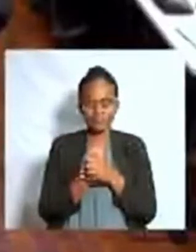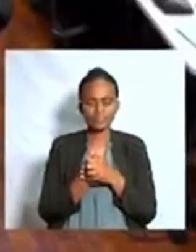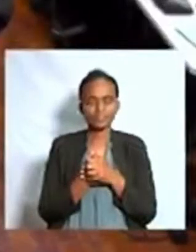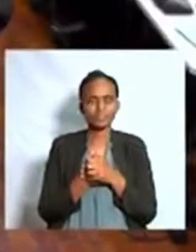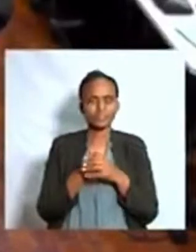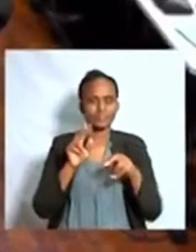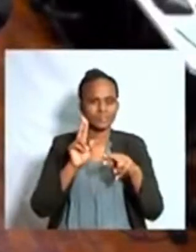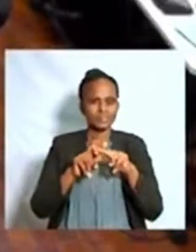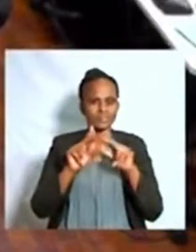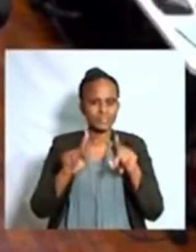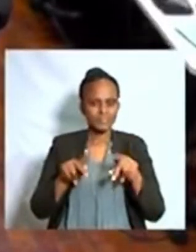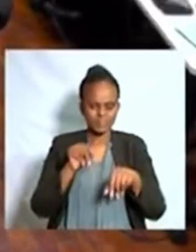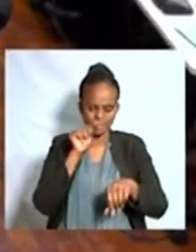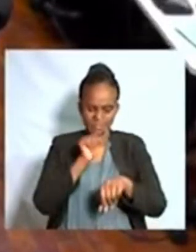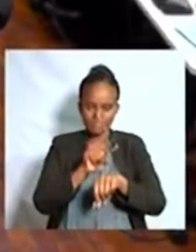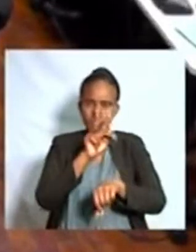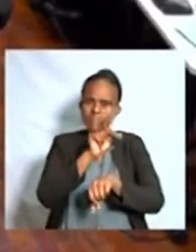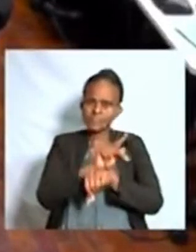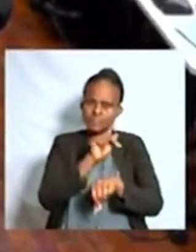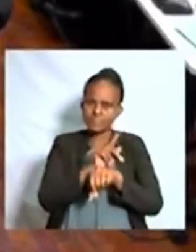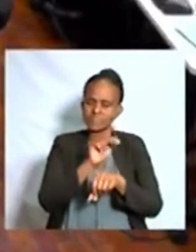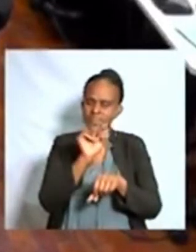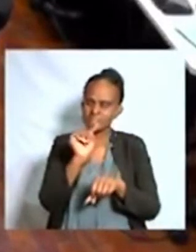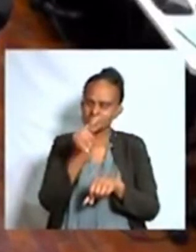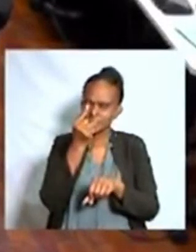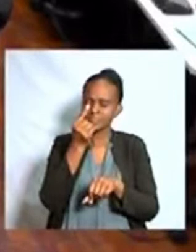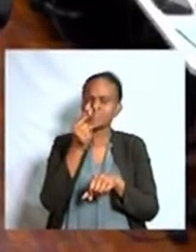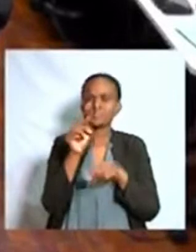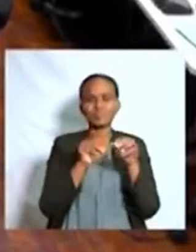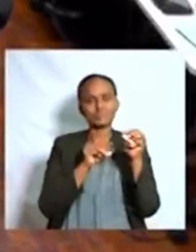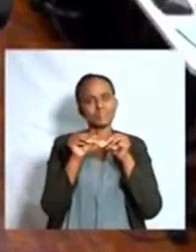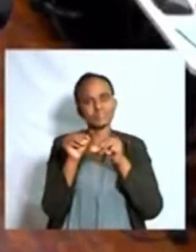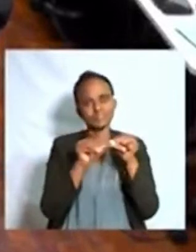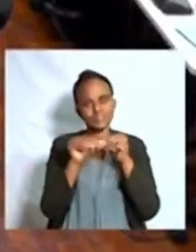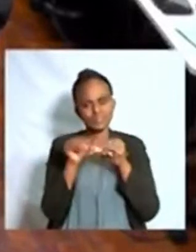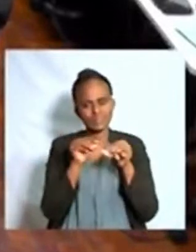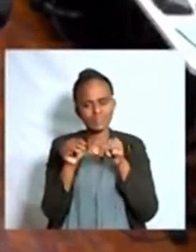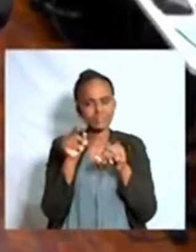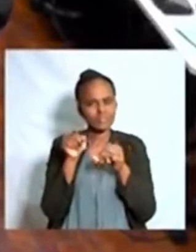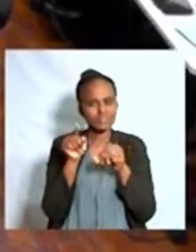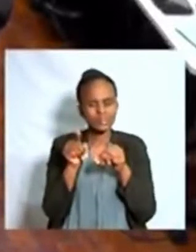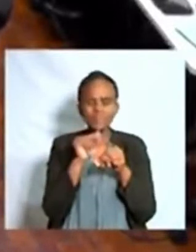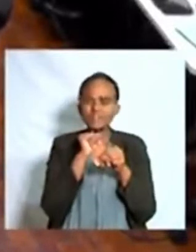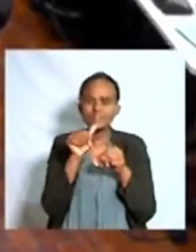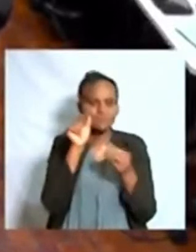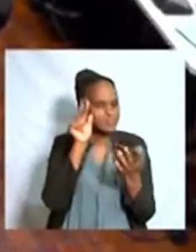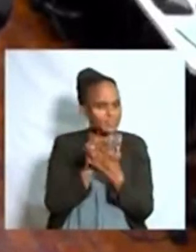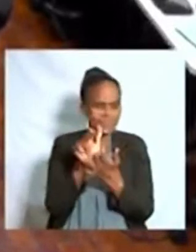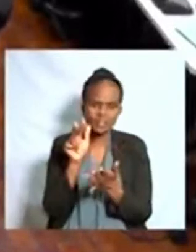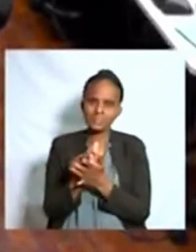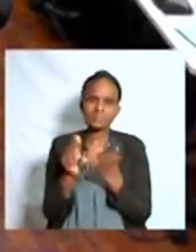it. This project, in the first place, management did not approve.